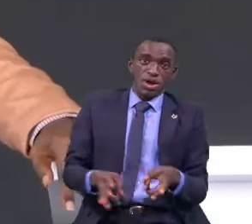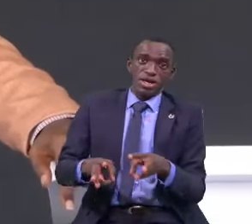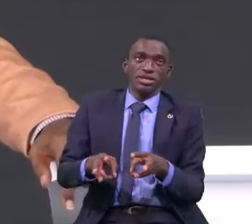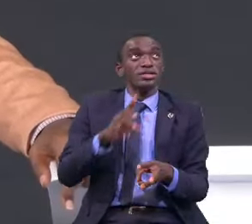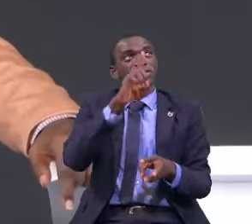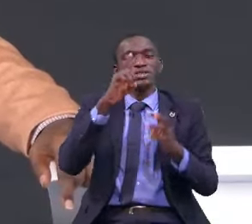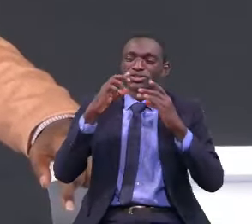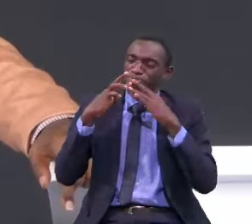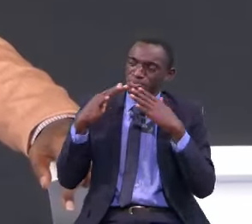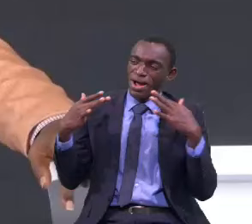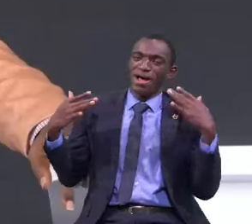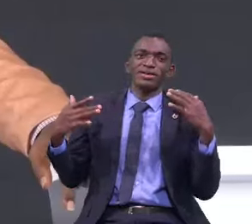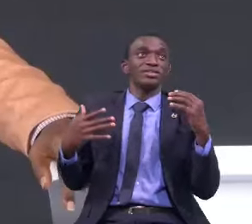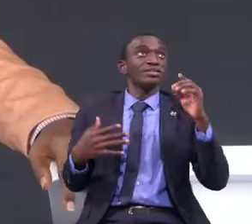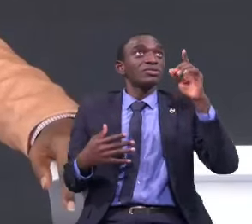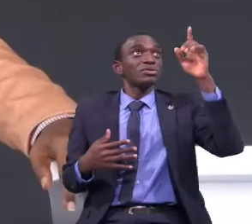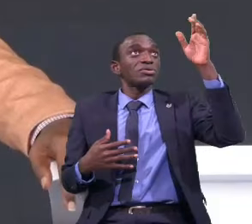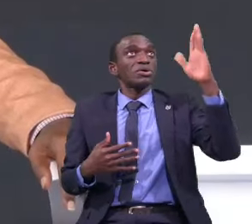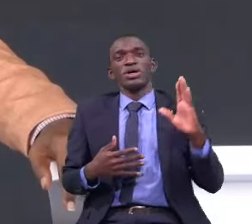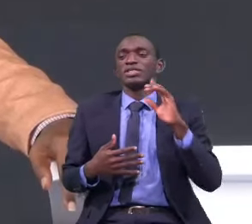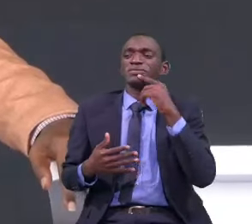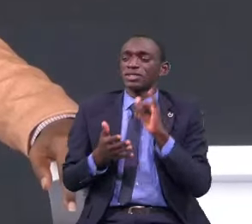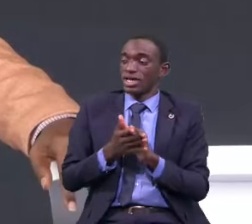Says, that's a creature of my hand.